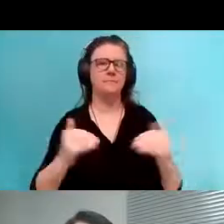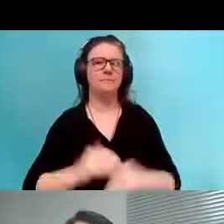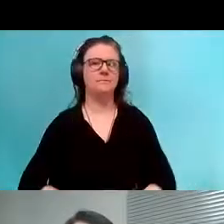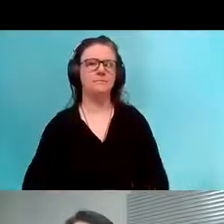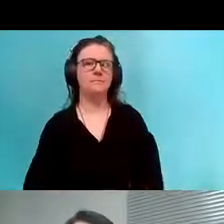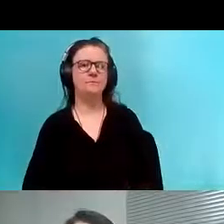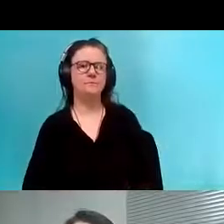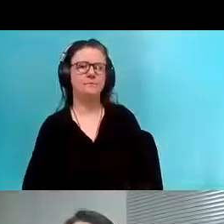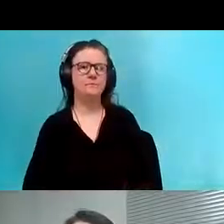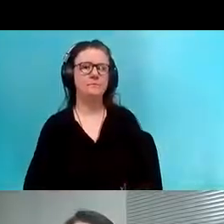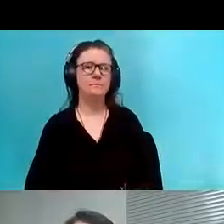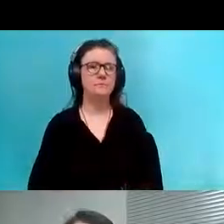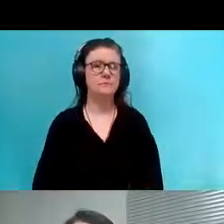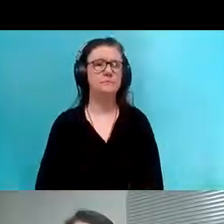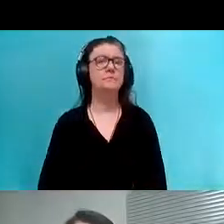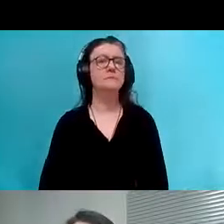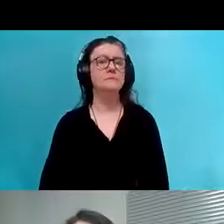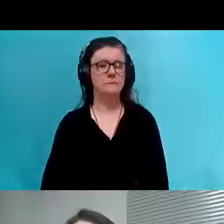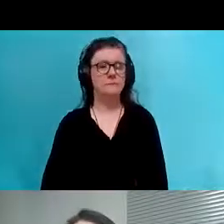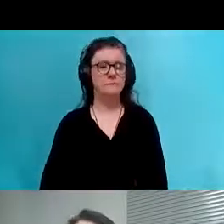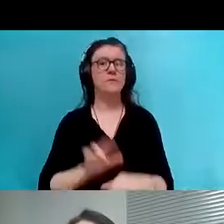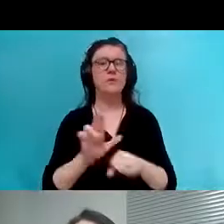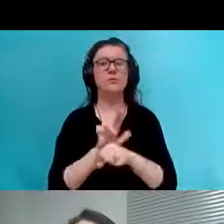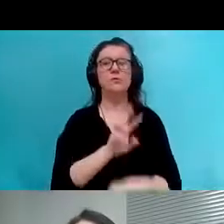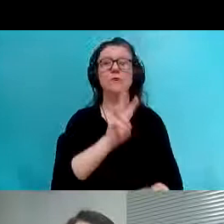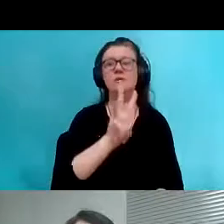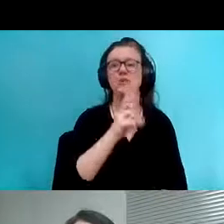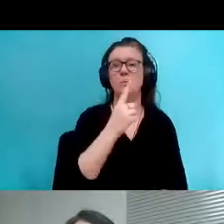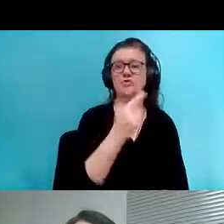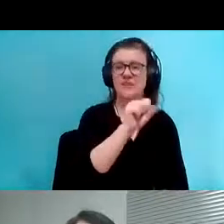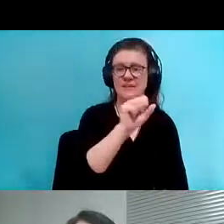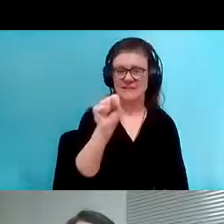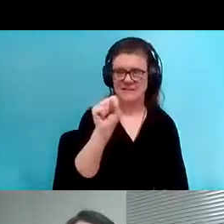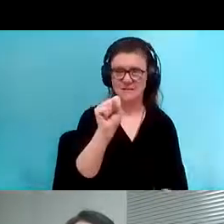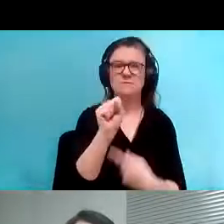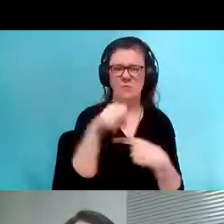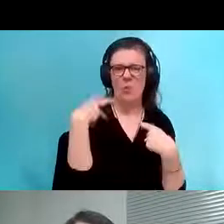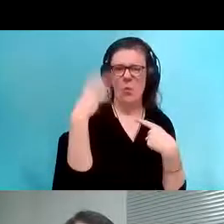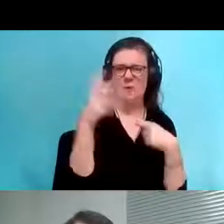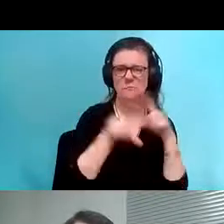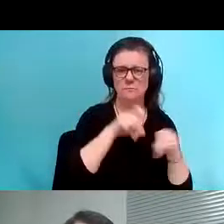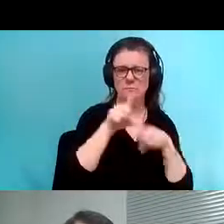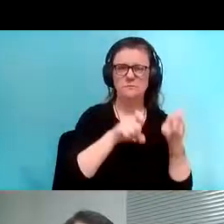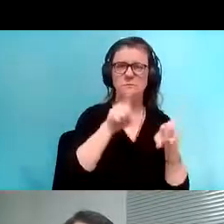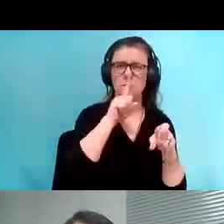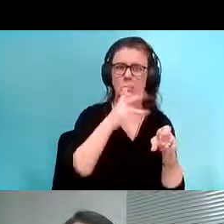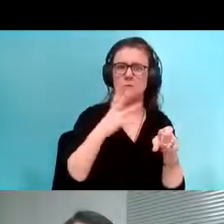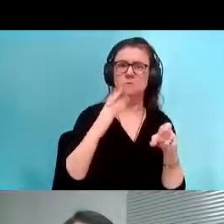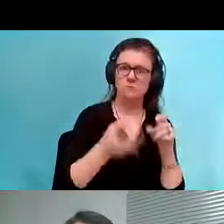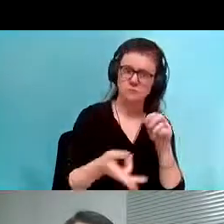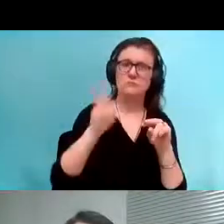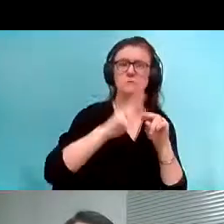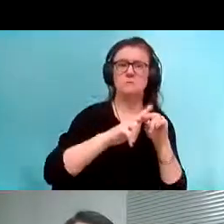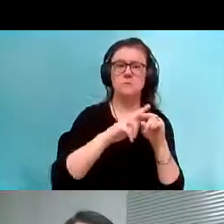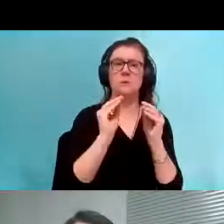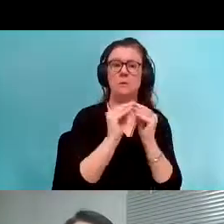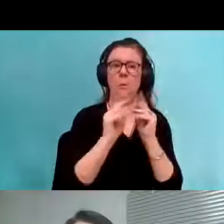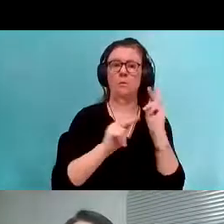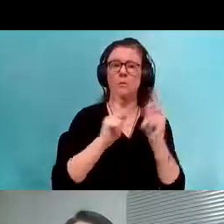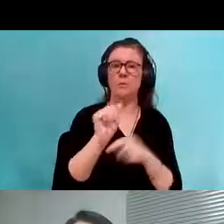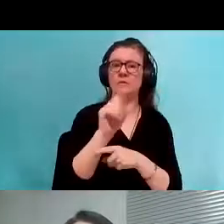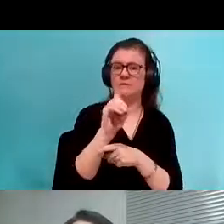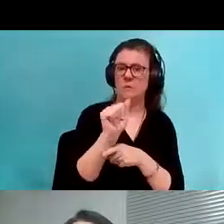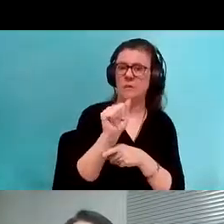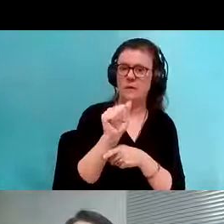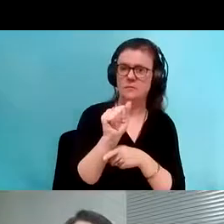So the use of the Washington Group short set of questions may show a sudden unexpected increase in the number of patients or beneficiaries with